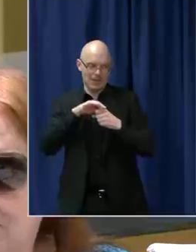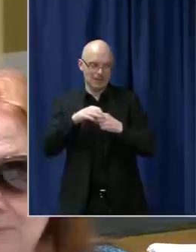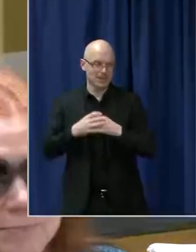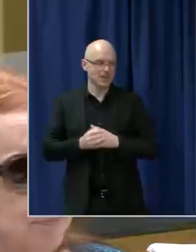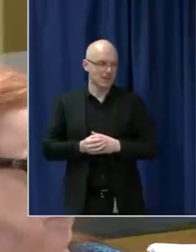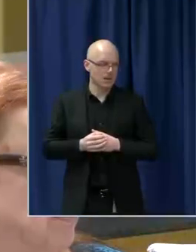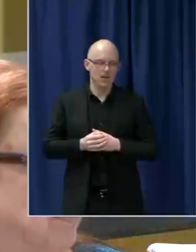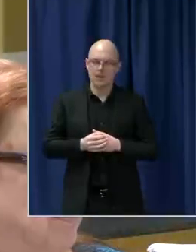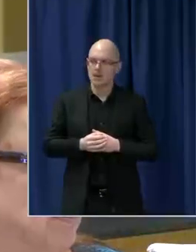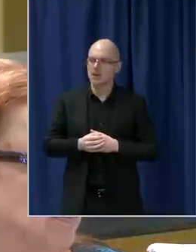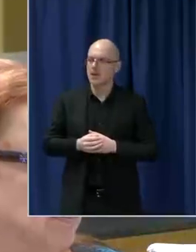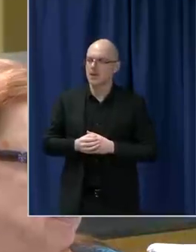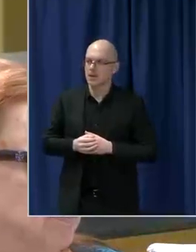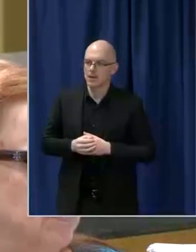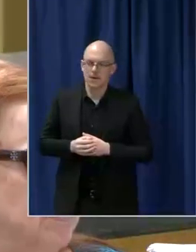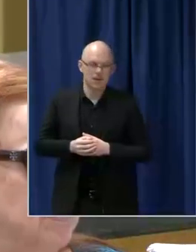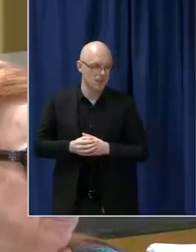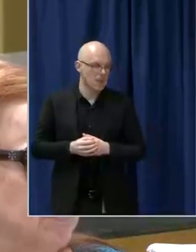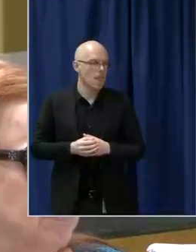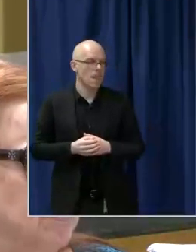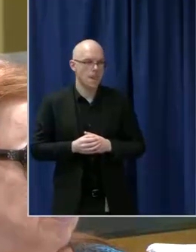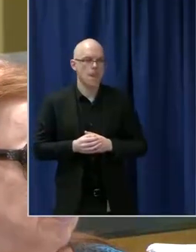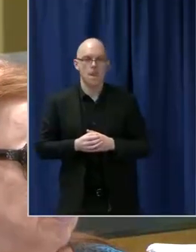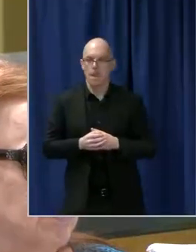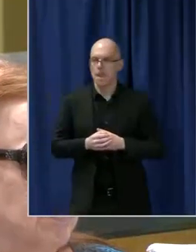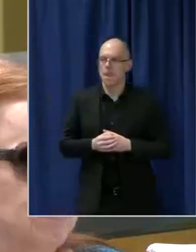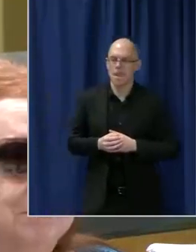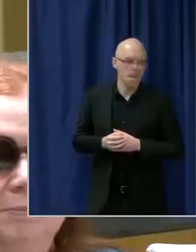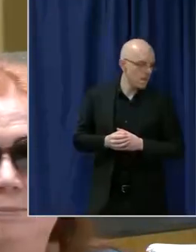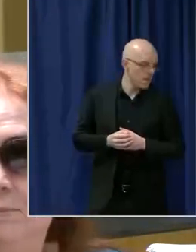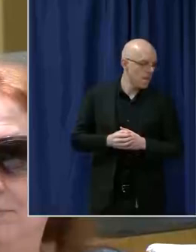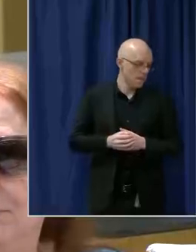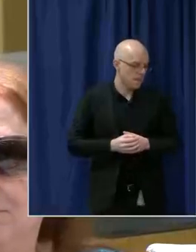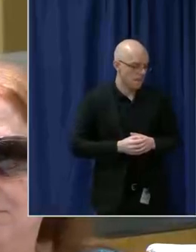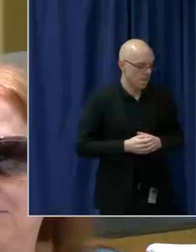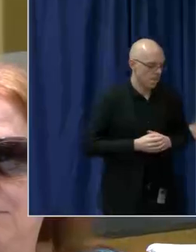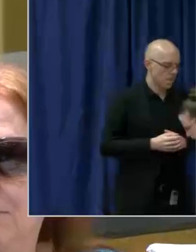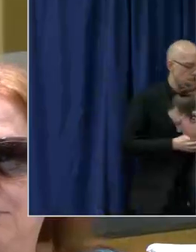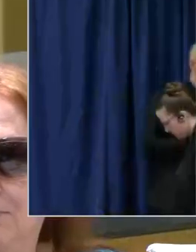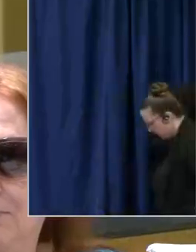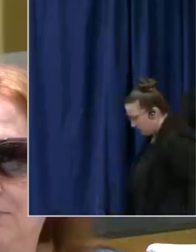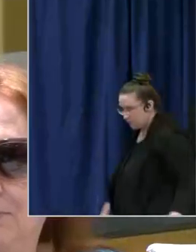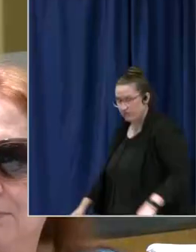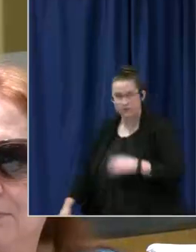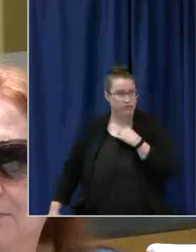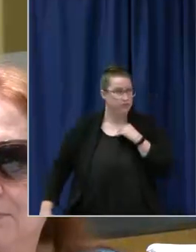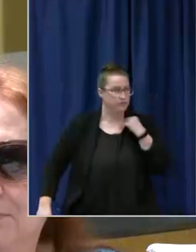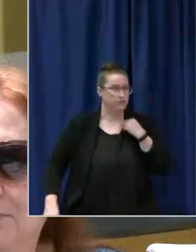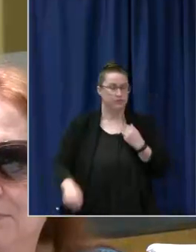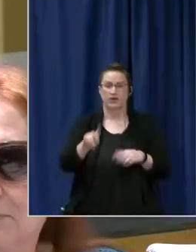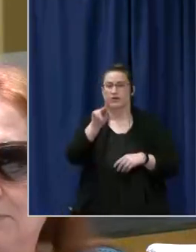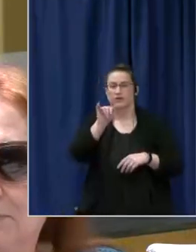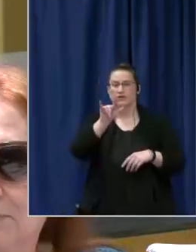Thank you, Tom. That was a fantastic amount of material. You made it seem easy. I know it was